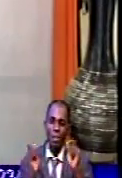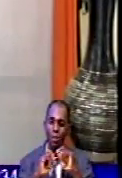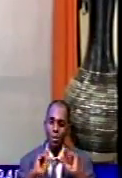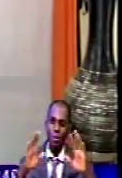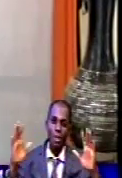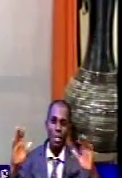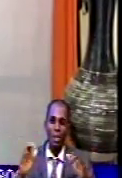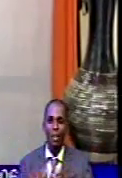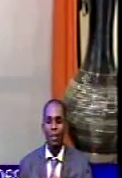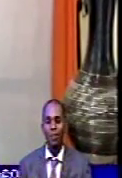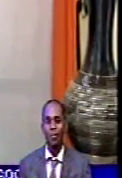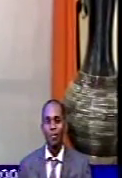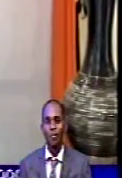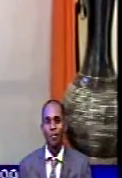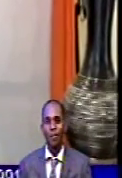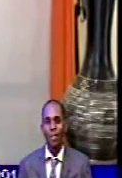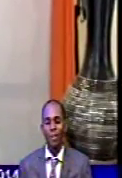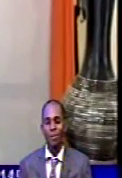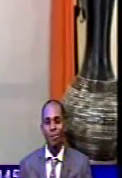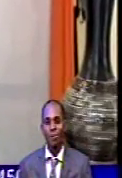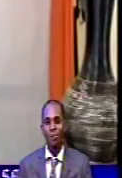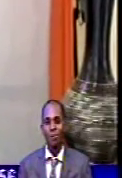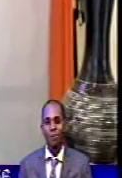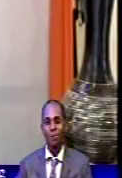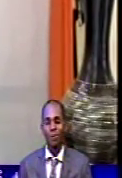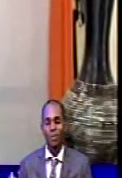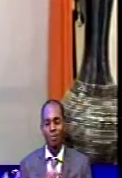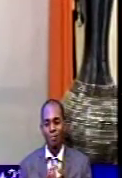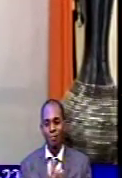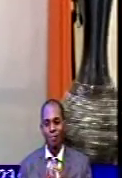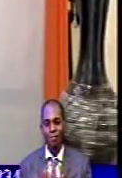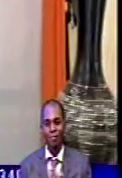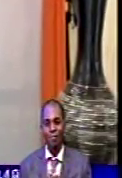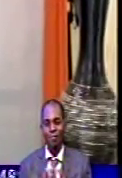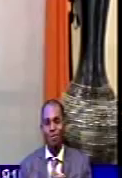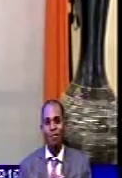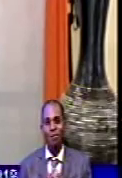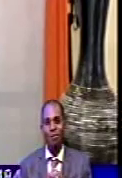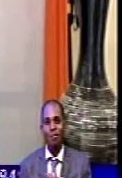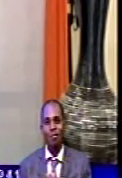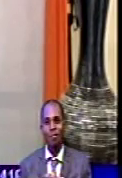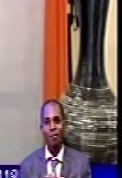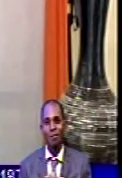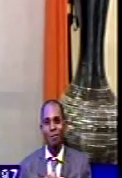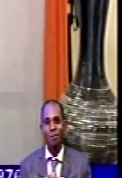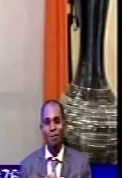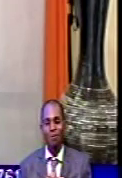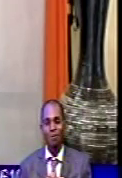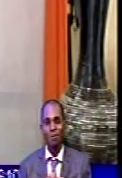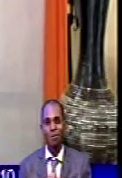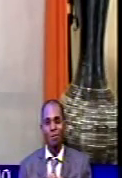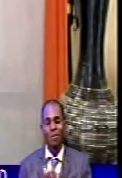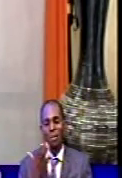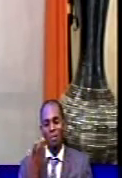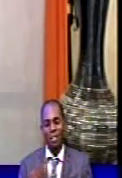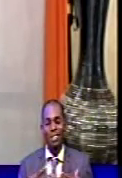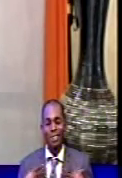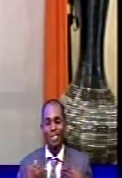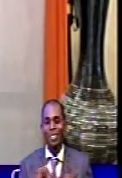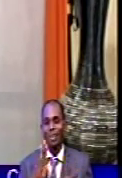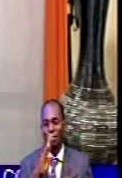My name is Sister Florence Anyachukwu from Udi region. I am very happy